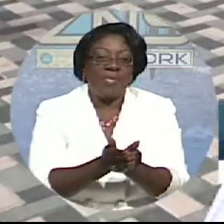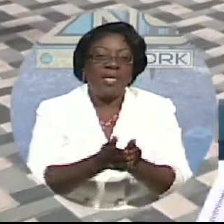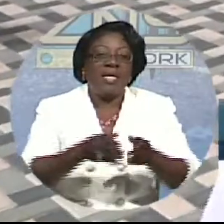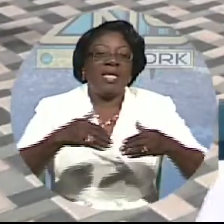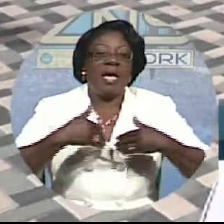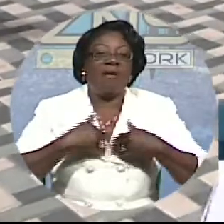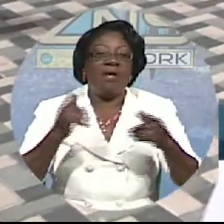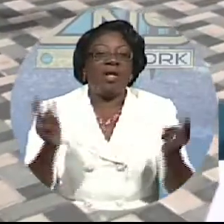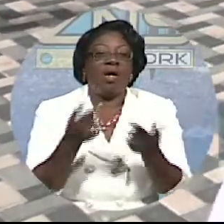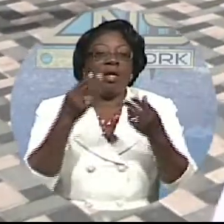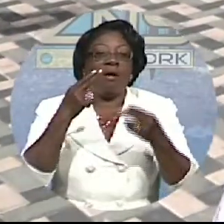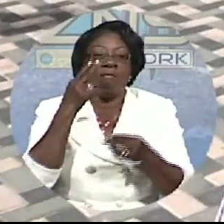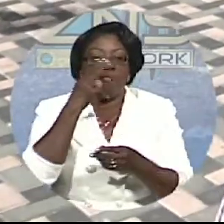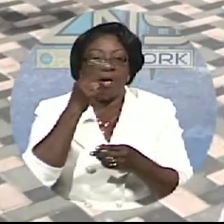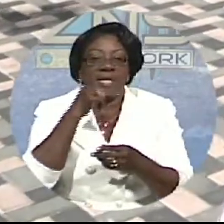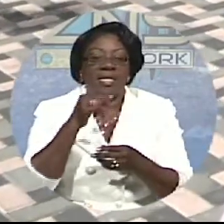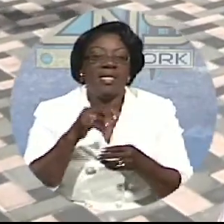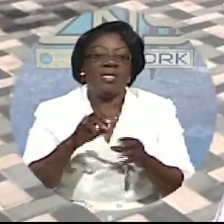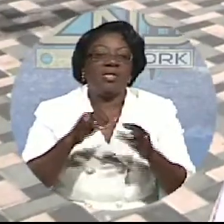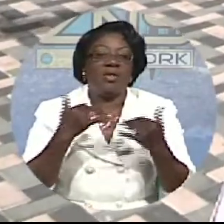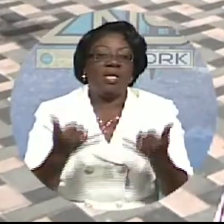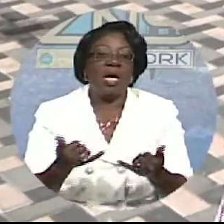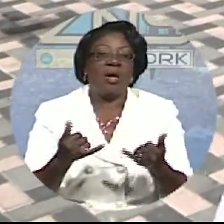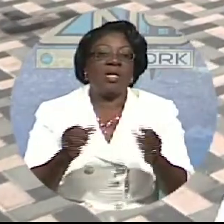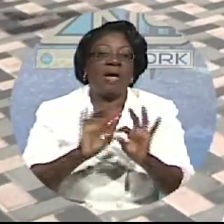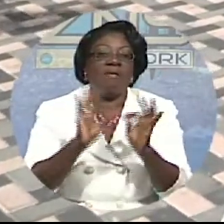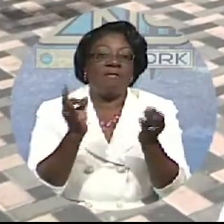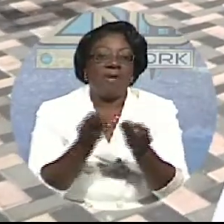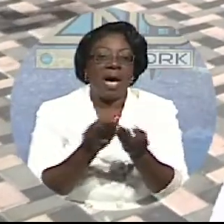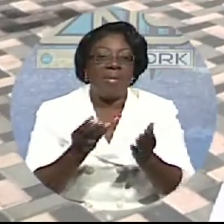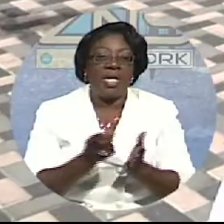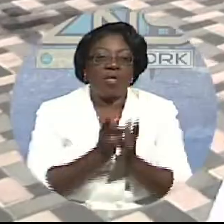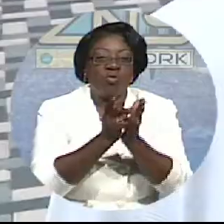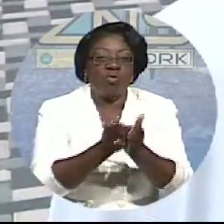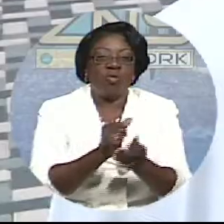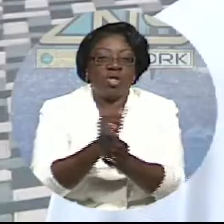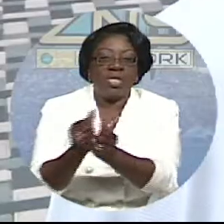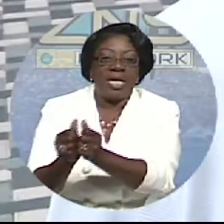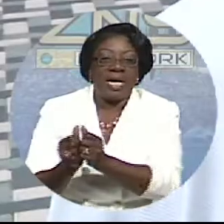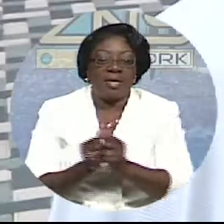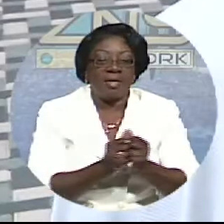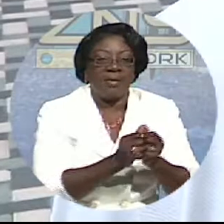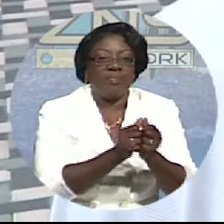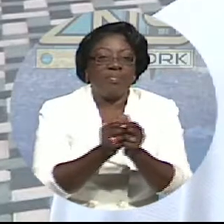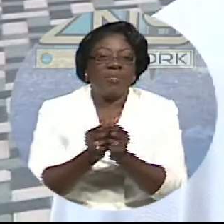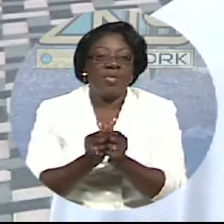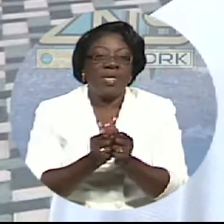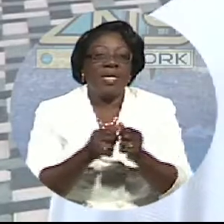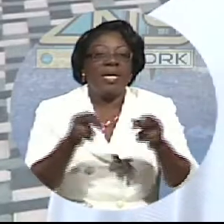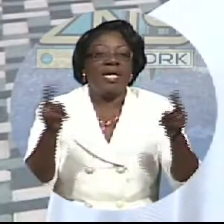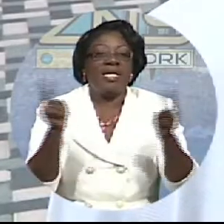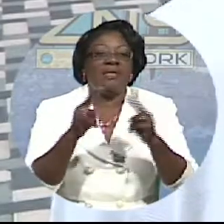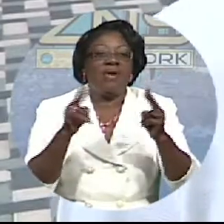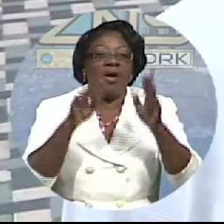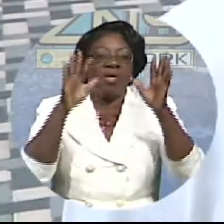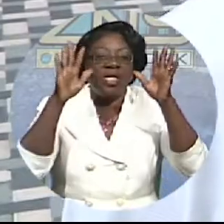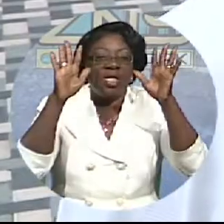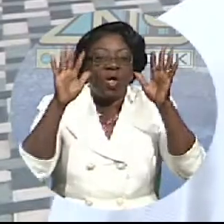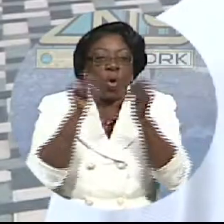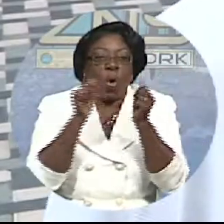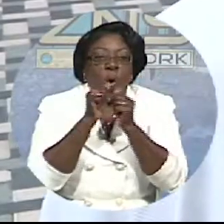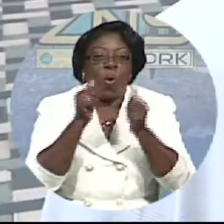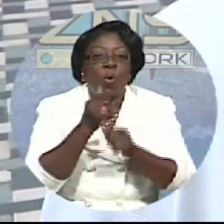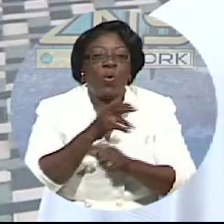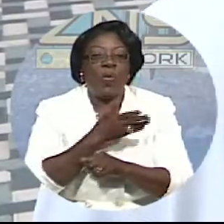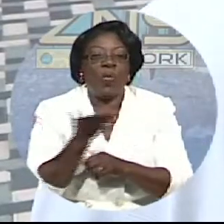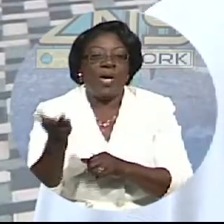live up north. So right now we're just making the best of our situation, having a great time. Wisconsin, it's very snowy and very cold